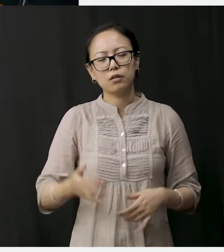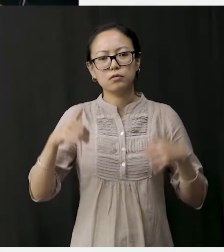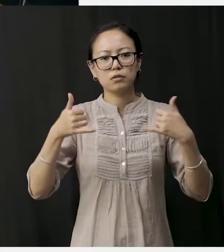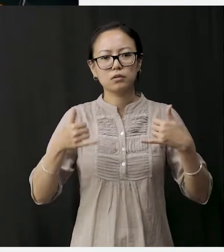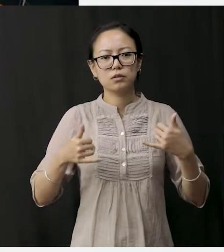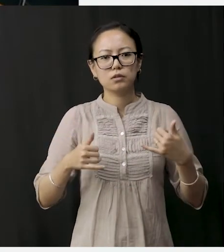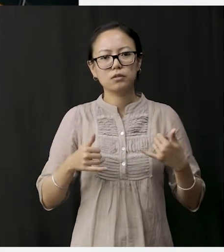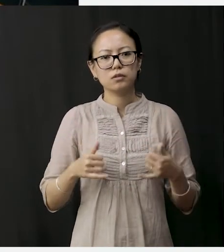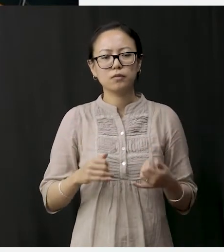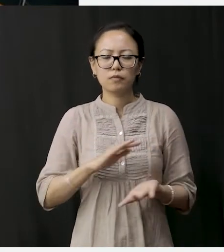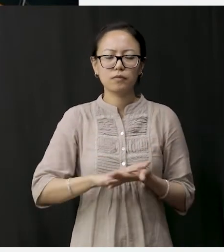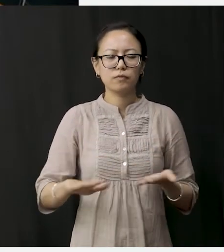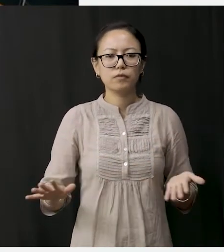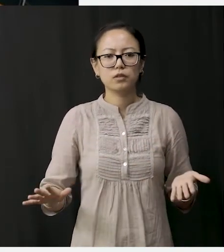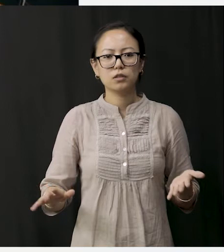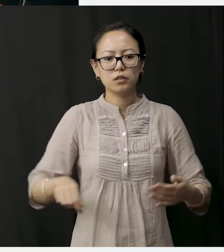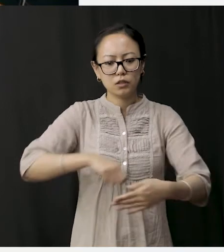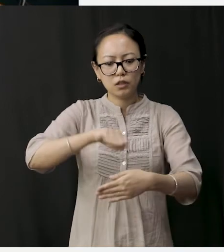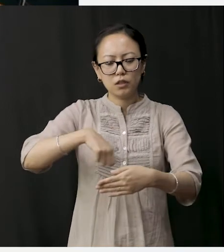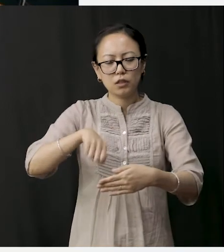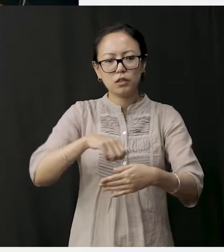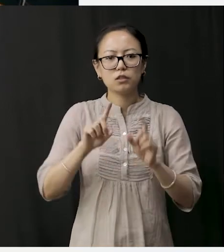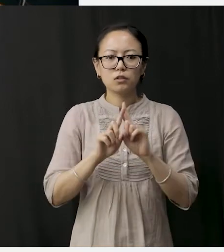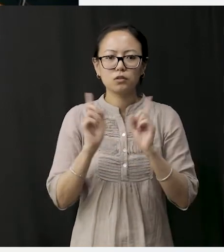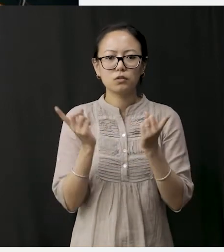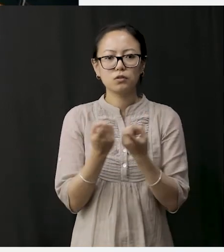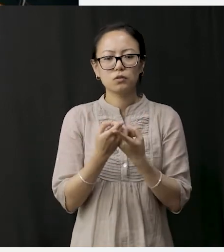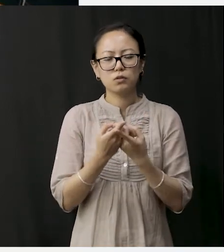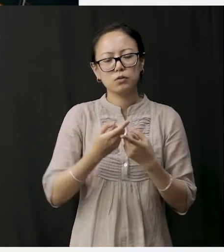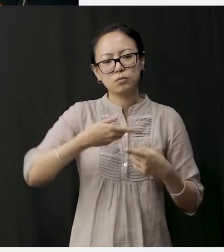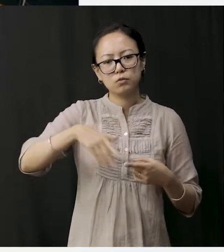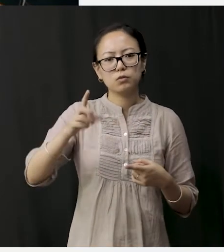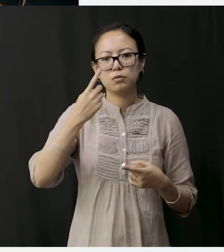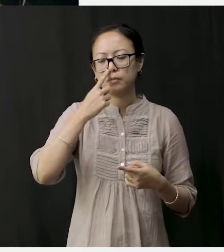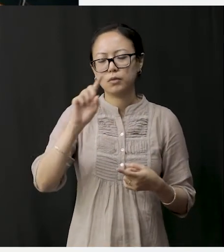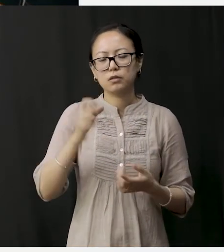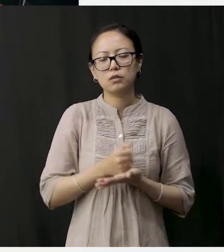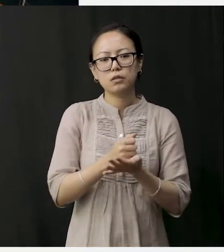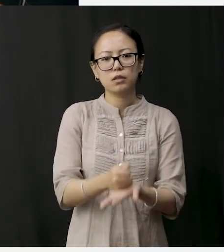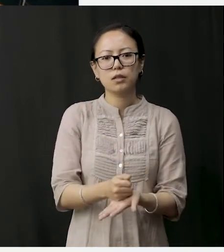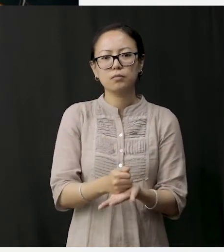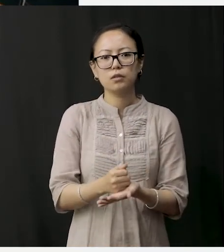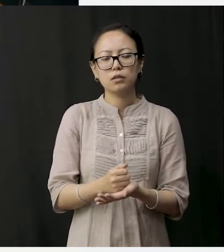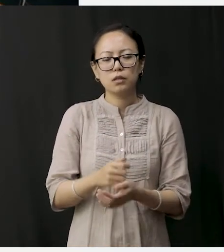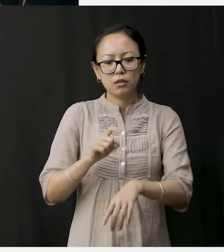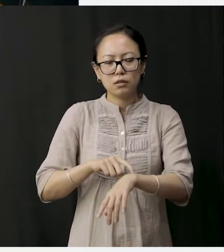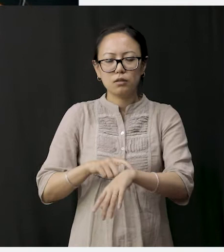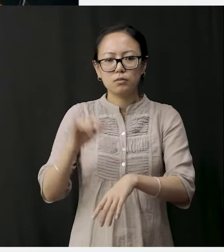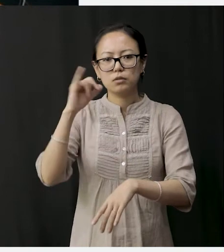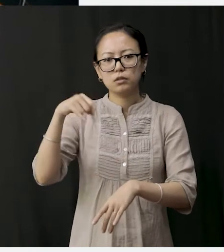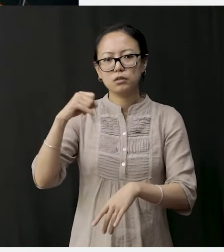to the kitchen and help his mother. So by the time it was 6 p.m. Okay, so Aling finally went